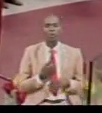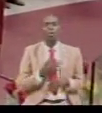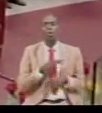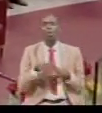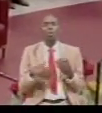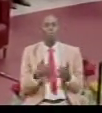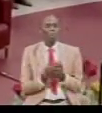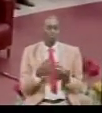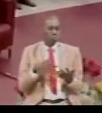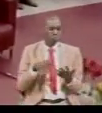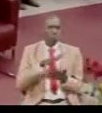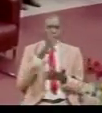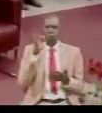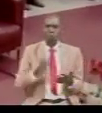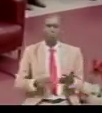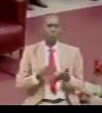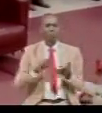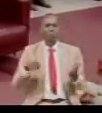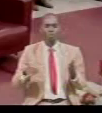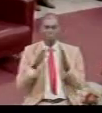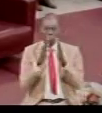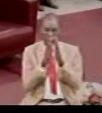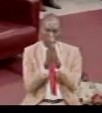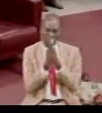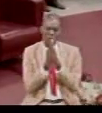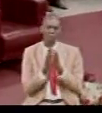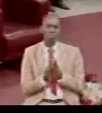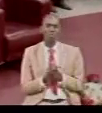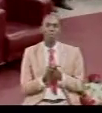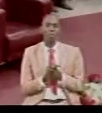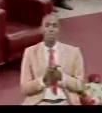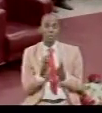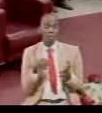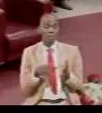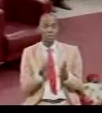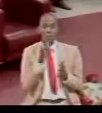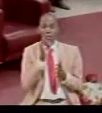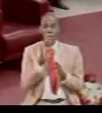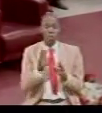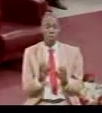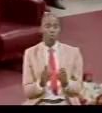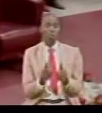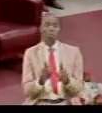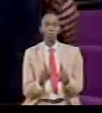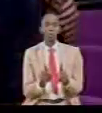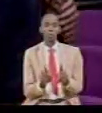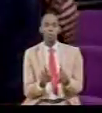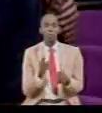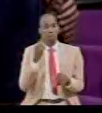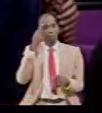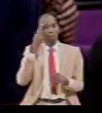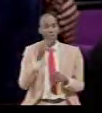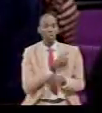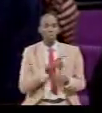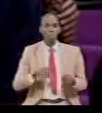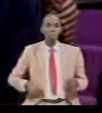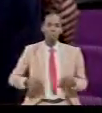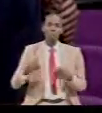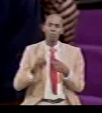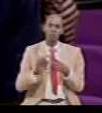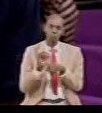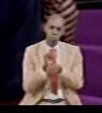go. Pray. This is your chance for the Lord to work in your